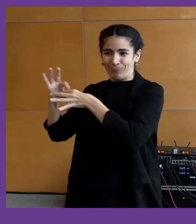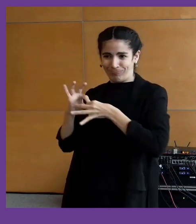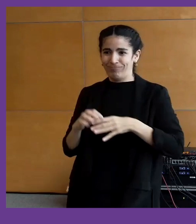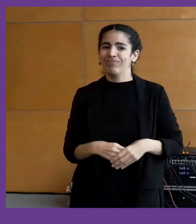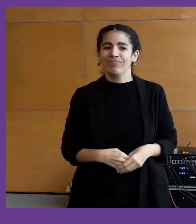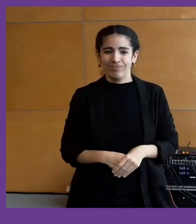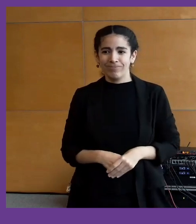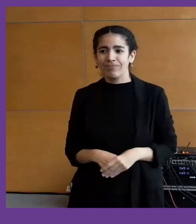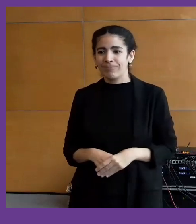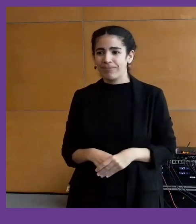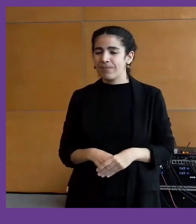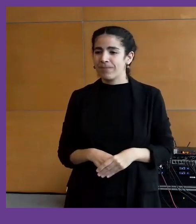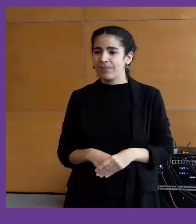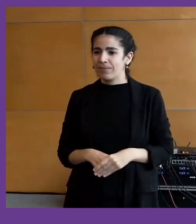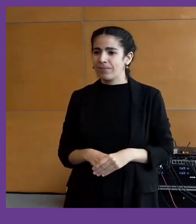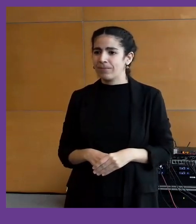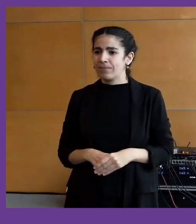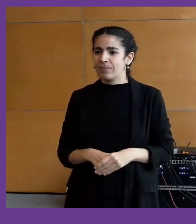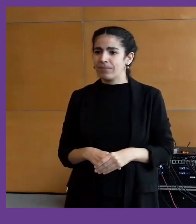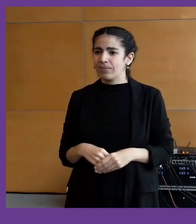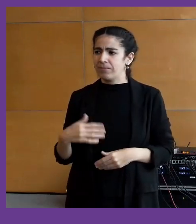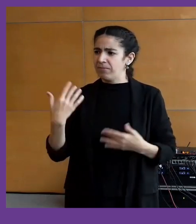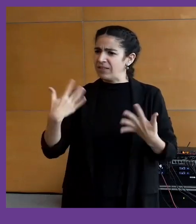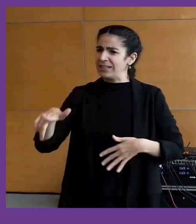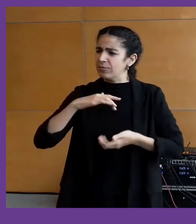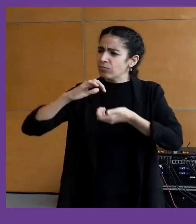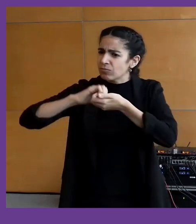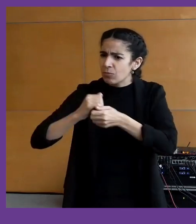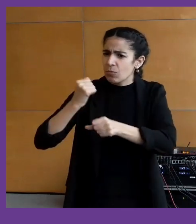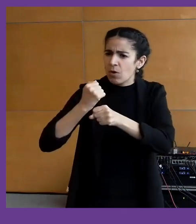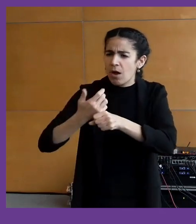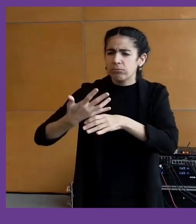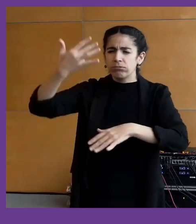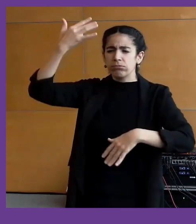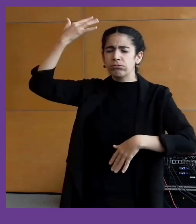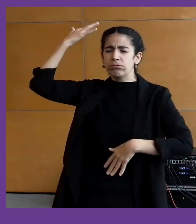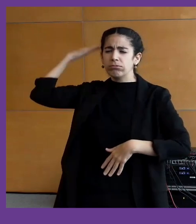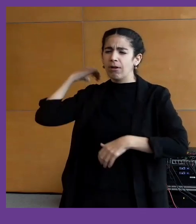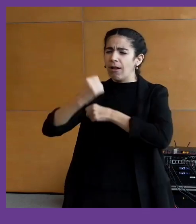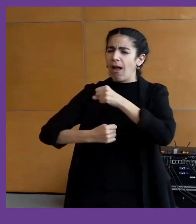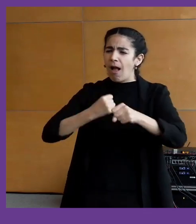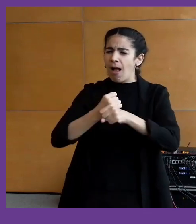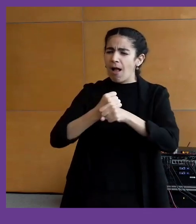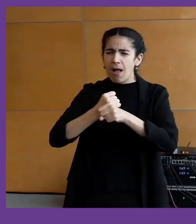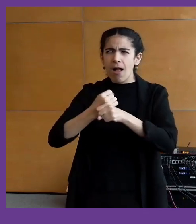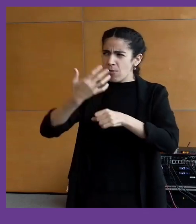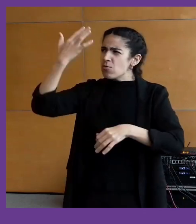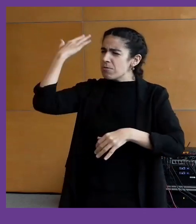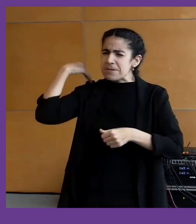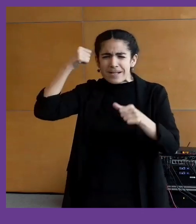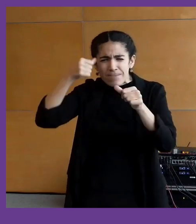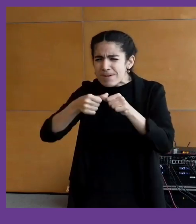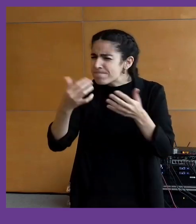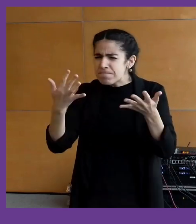I don't remember when, but around 20 years. We have done a lot of things together. For example,